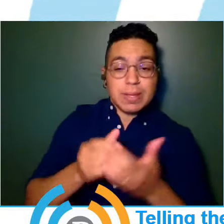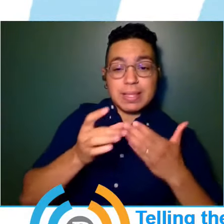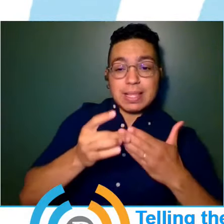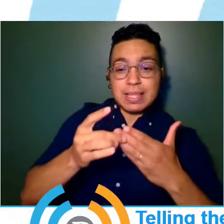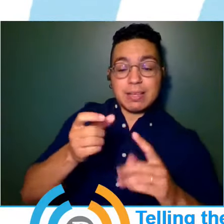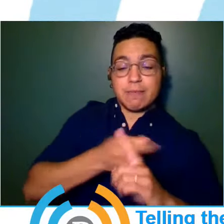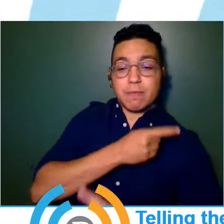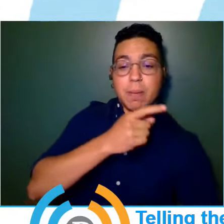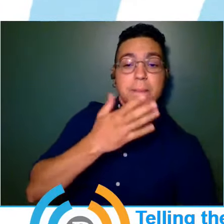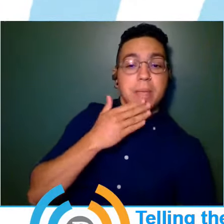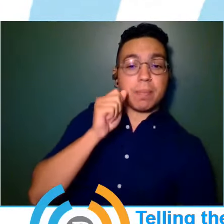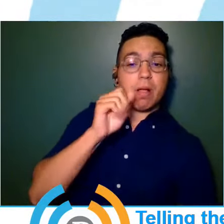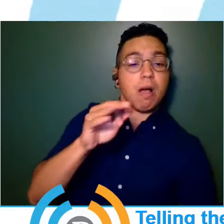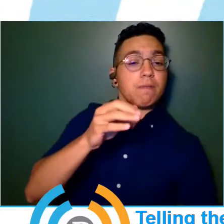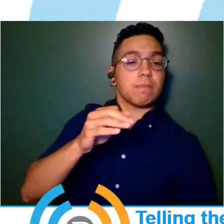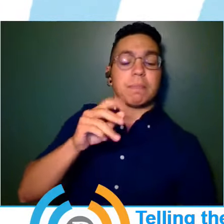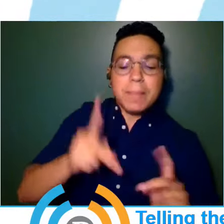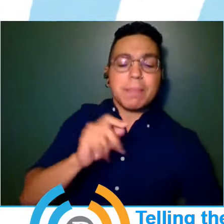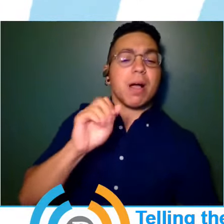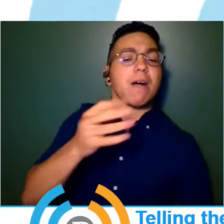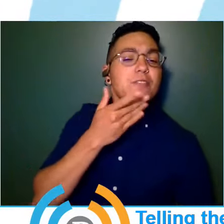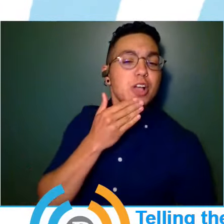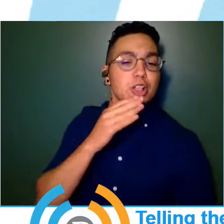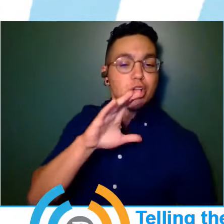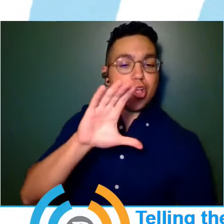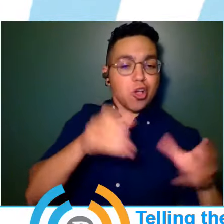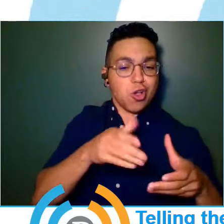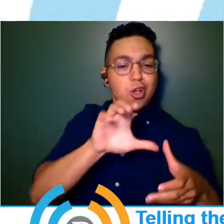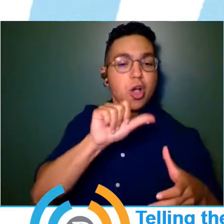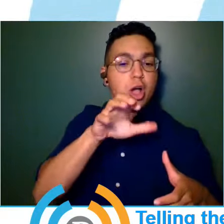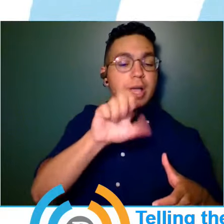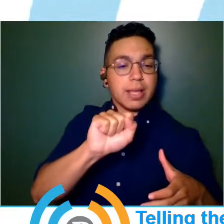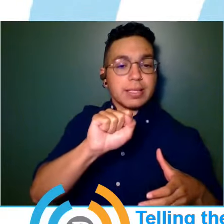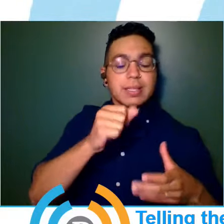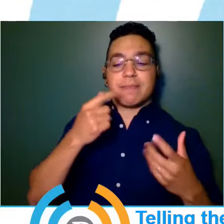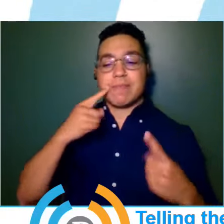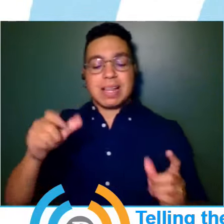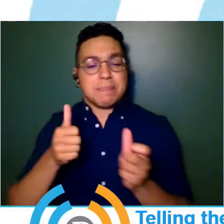of criminal justice reforms that had languished for years.